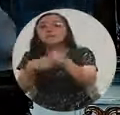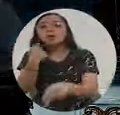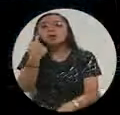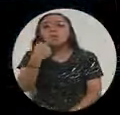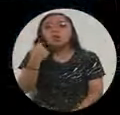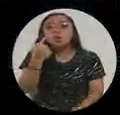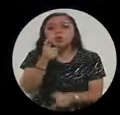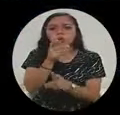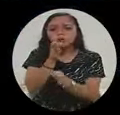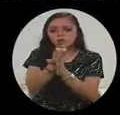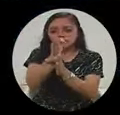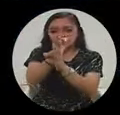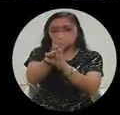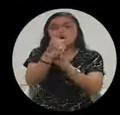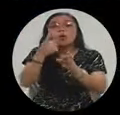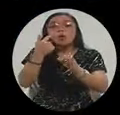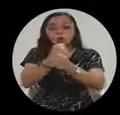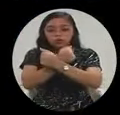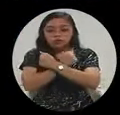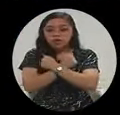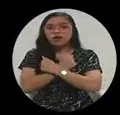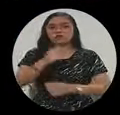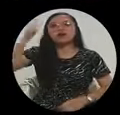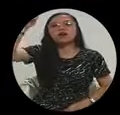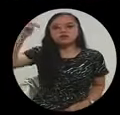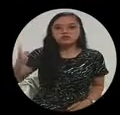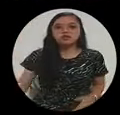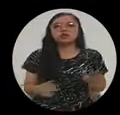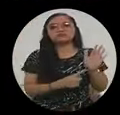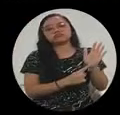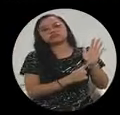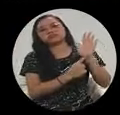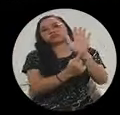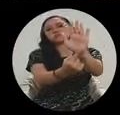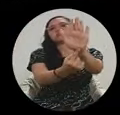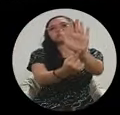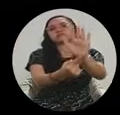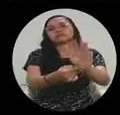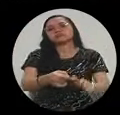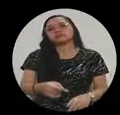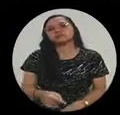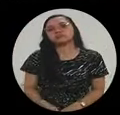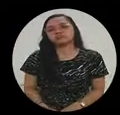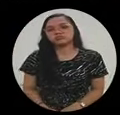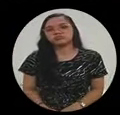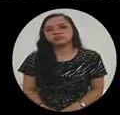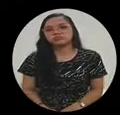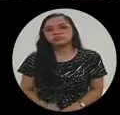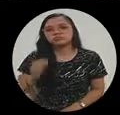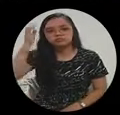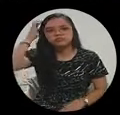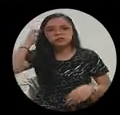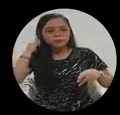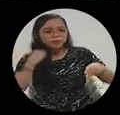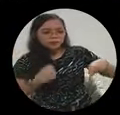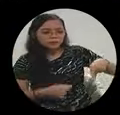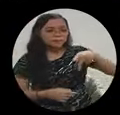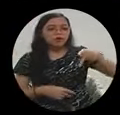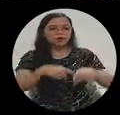that love his appearing." Amen. What a conclusion of the life of the Apostle